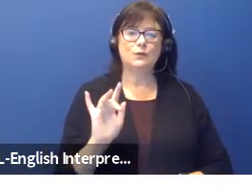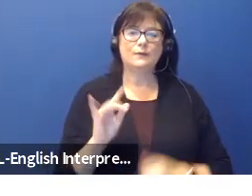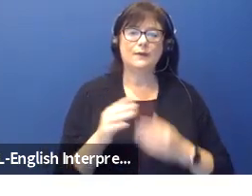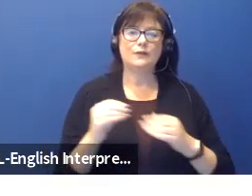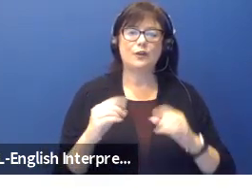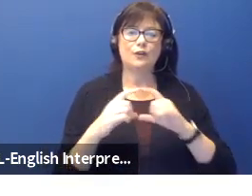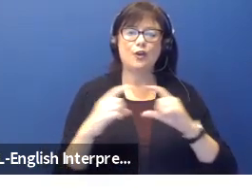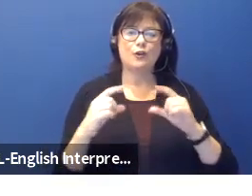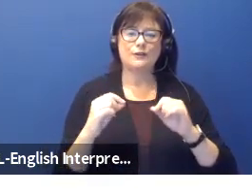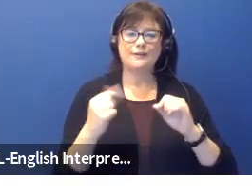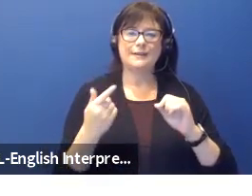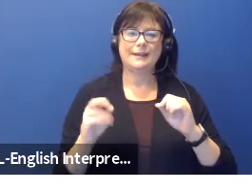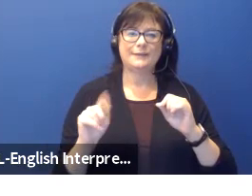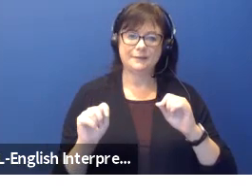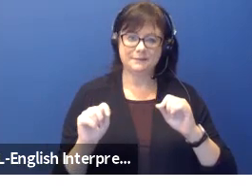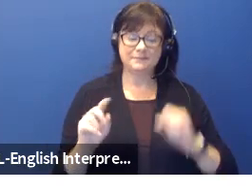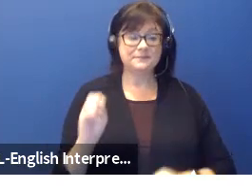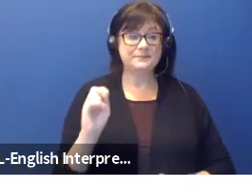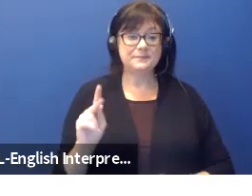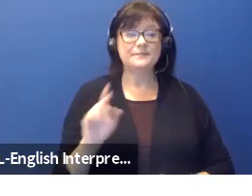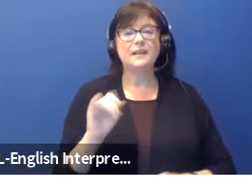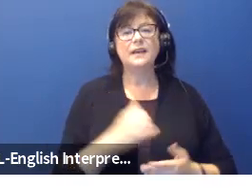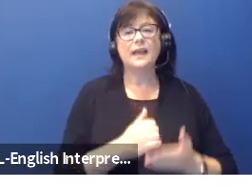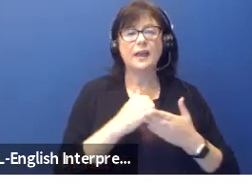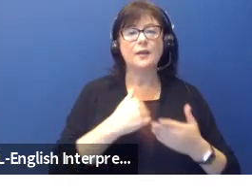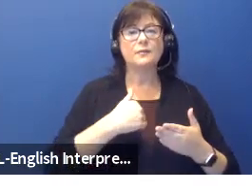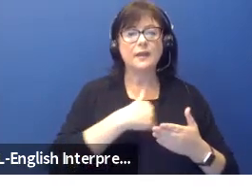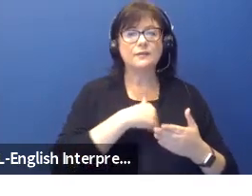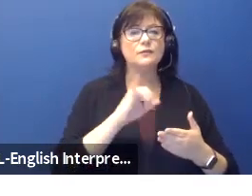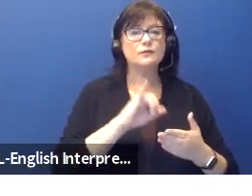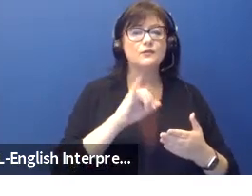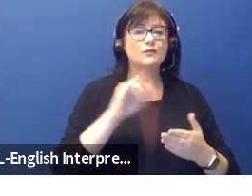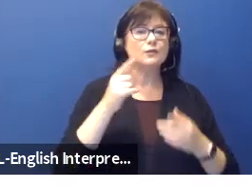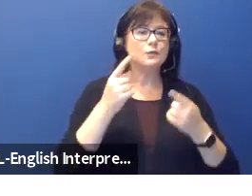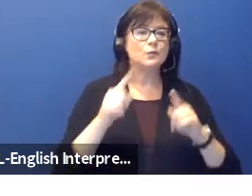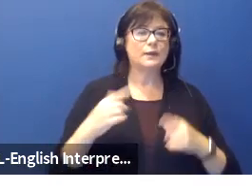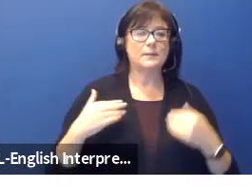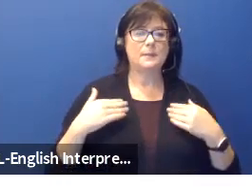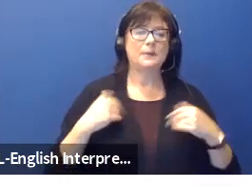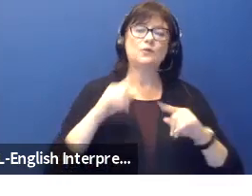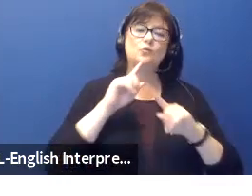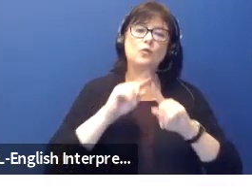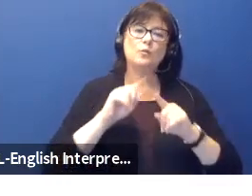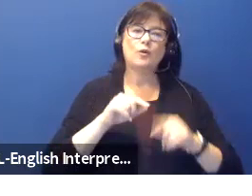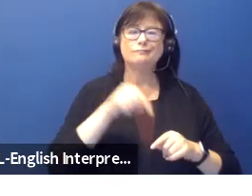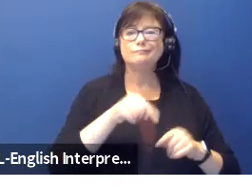the ministry on how things are going with this particular set of webinars that we're doing this year.